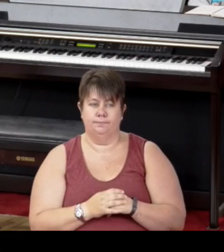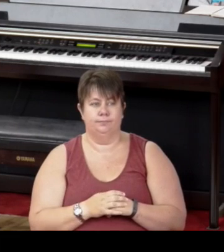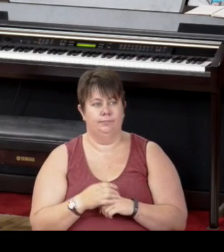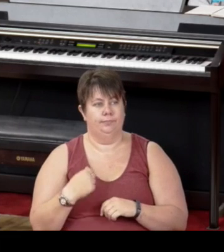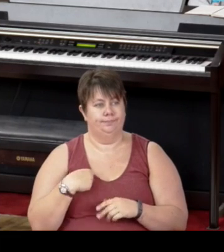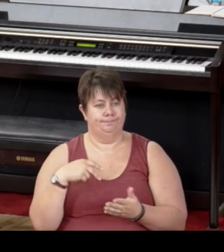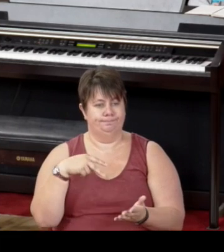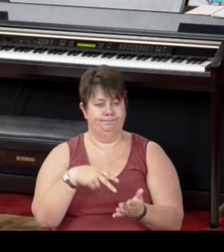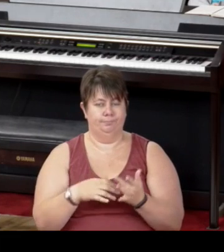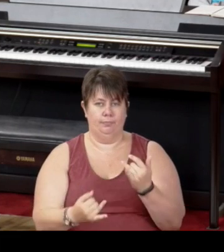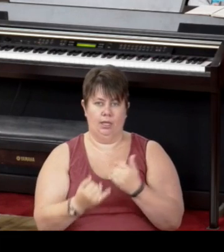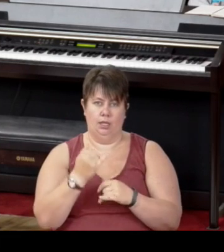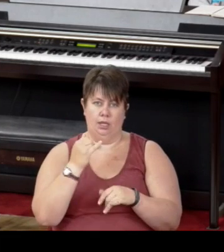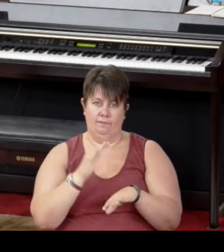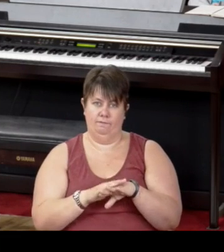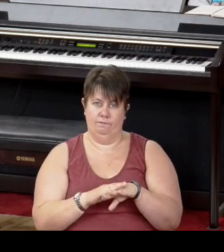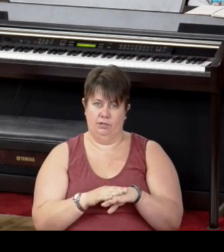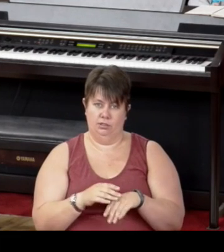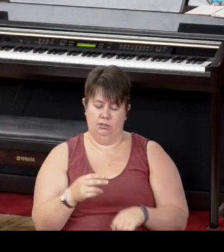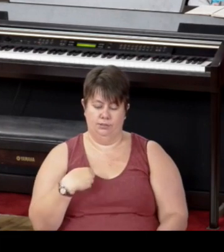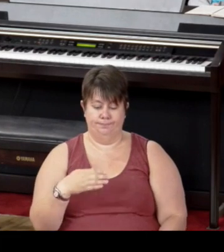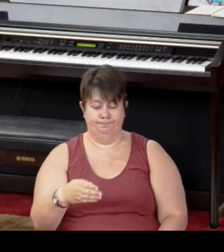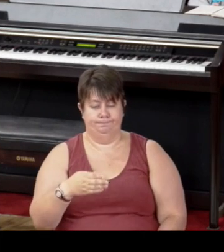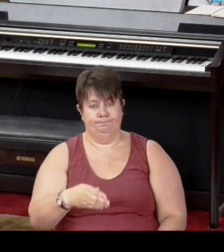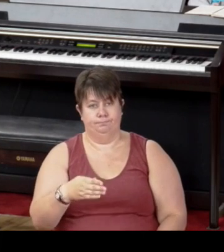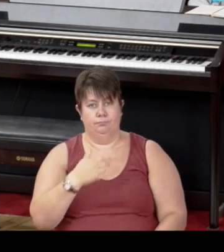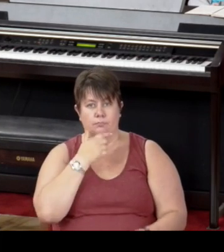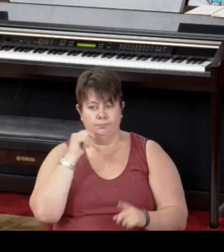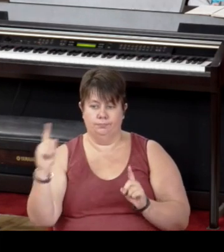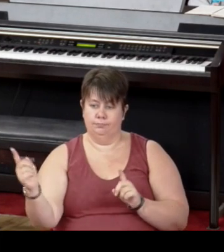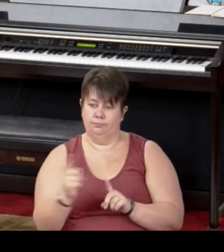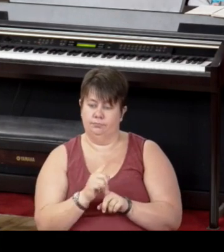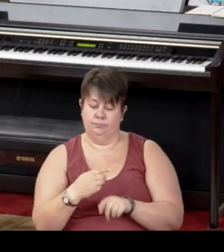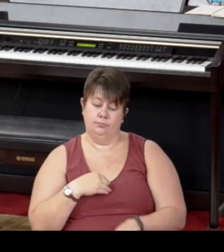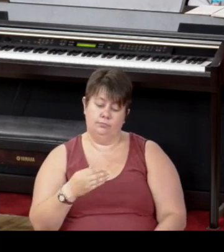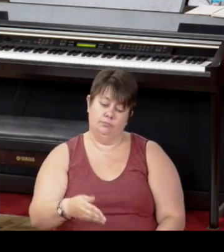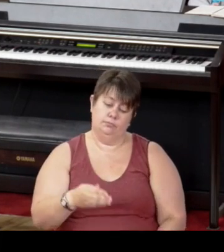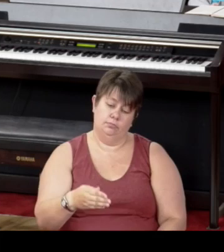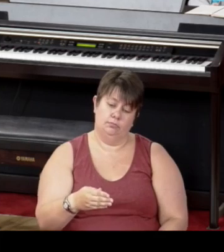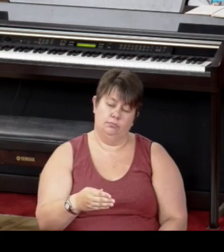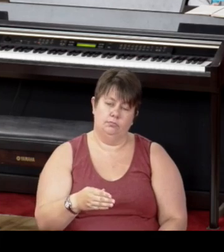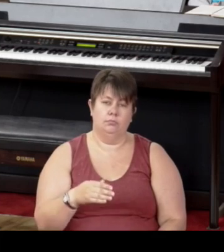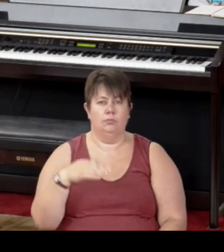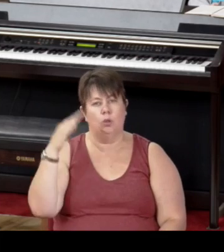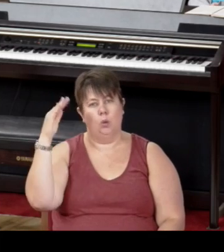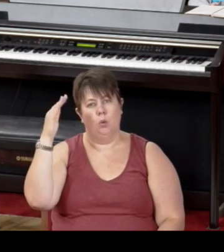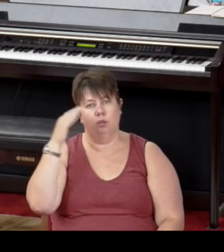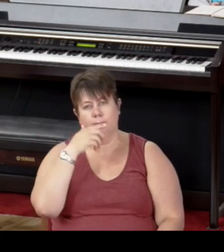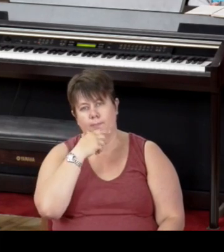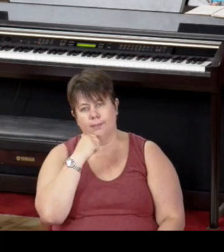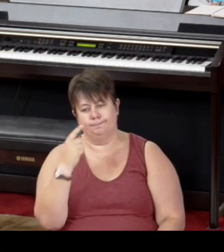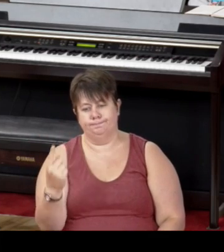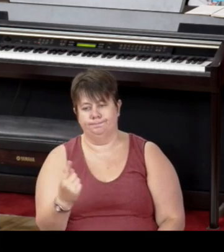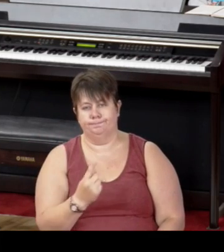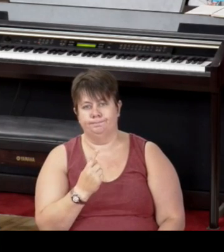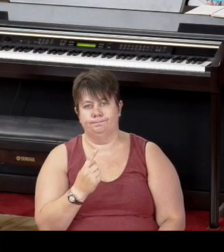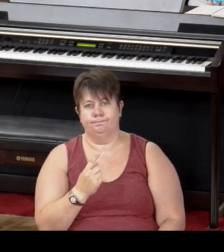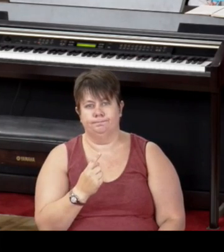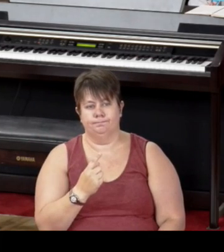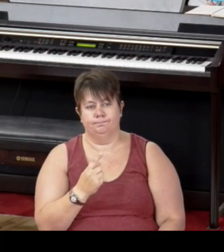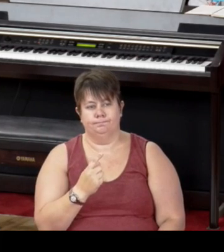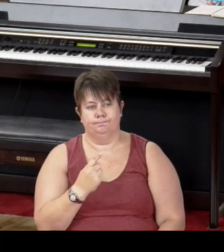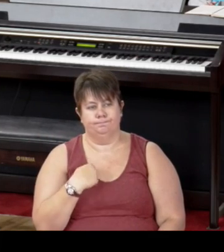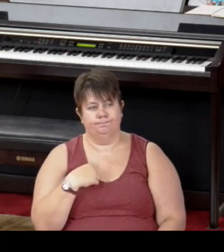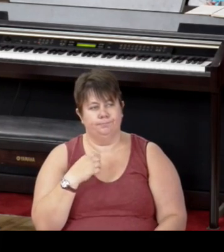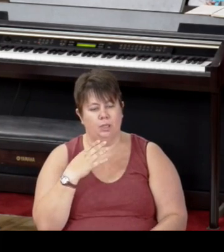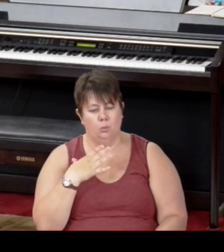was shaking hands at the door of this particular church, and an older gentleman shook my hand and said, "Let